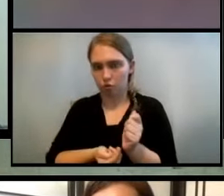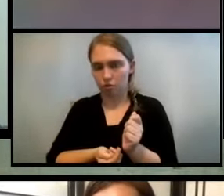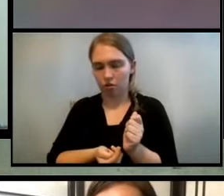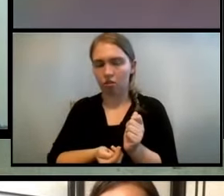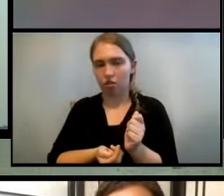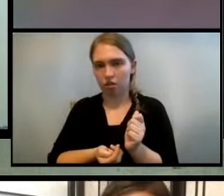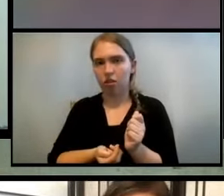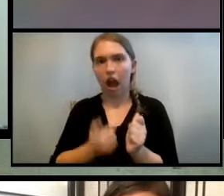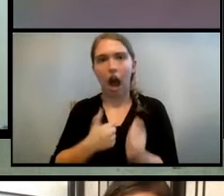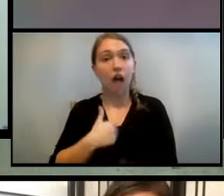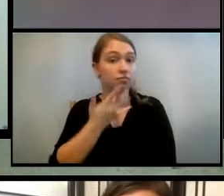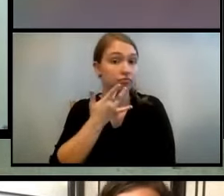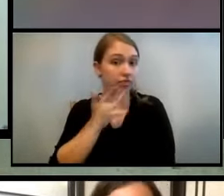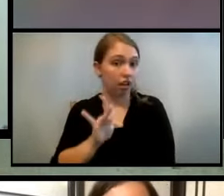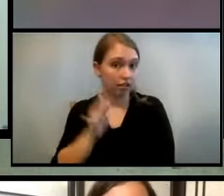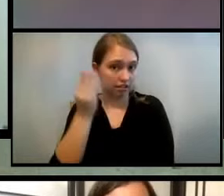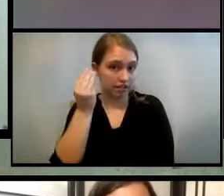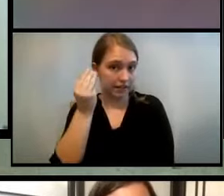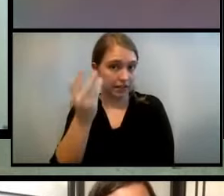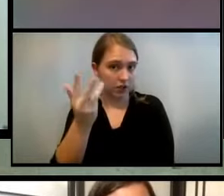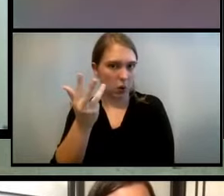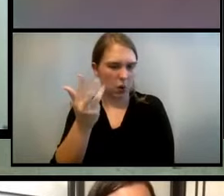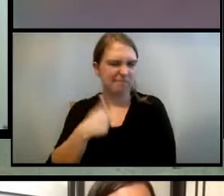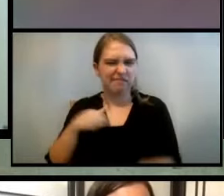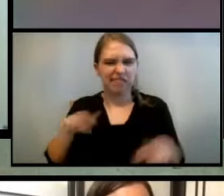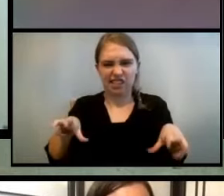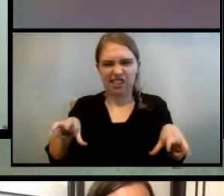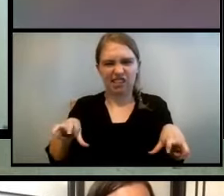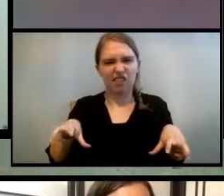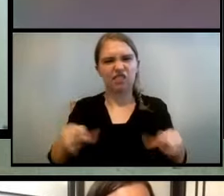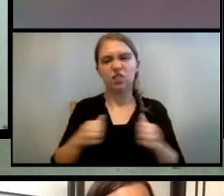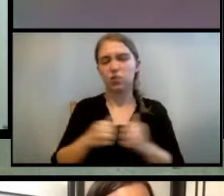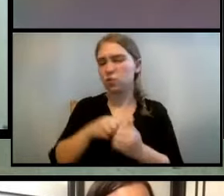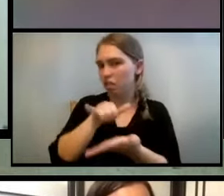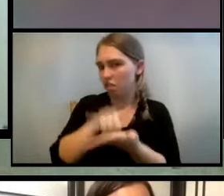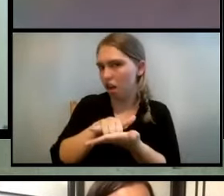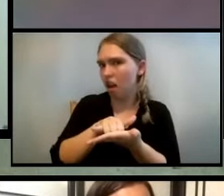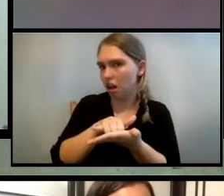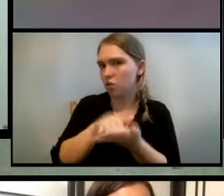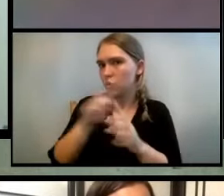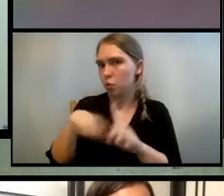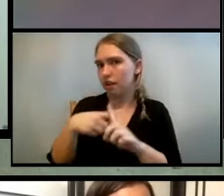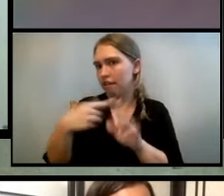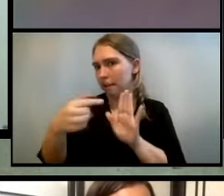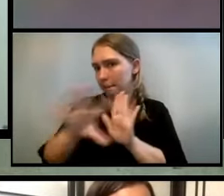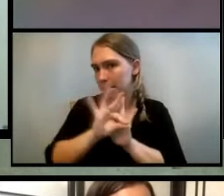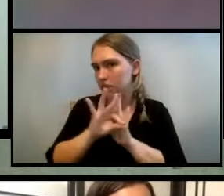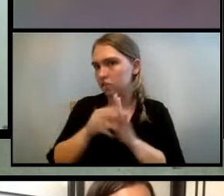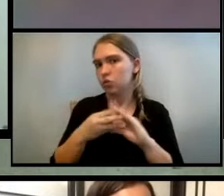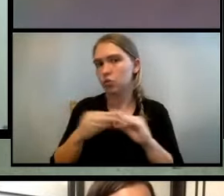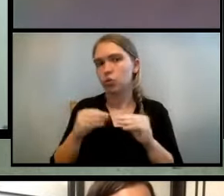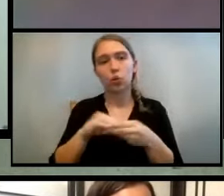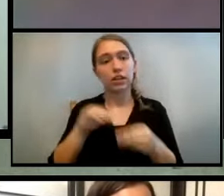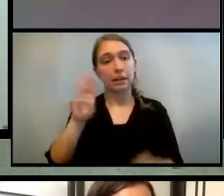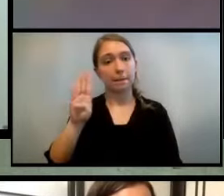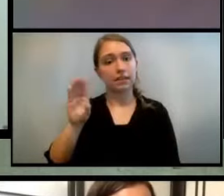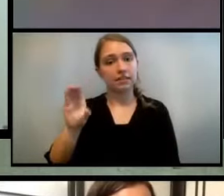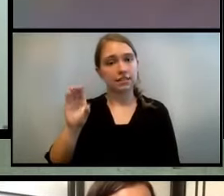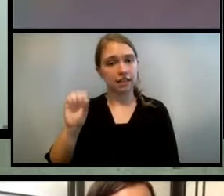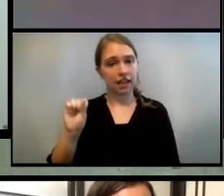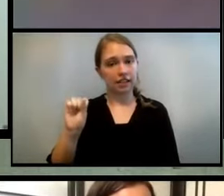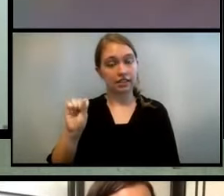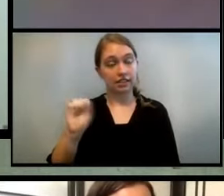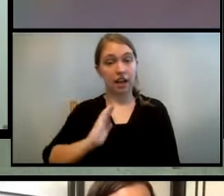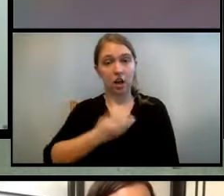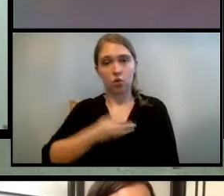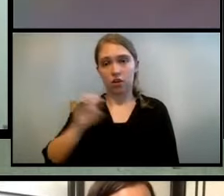I'm lucky to be in a selfish sort of position with that, in that BCS, the ethos is to